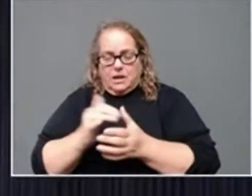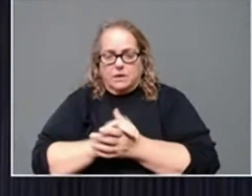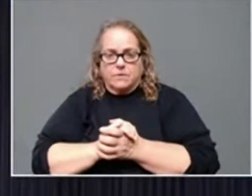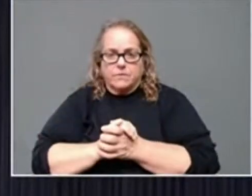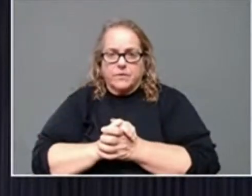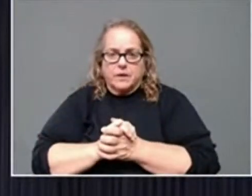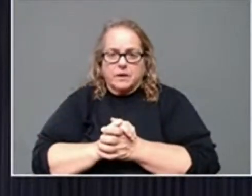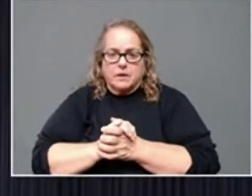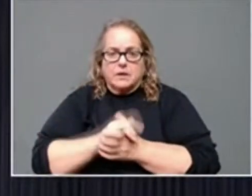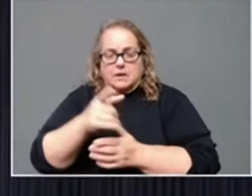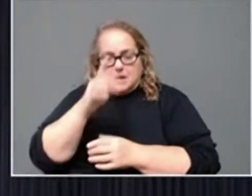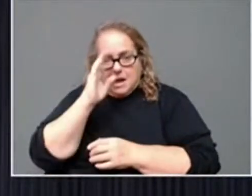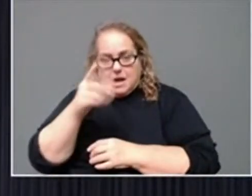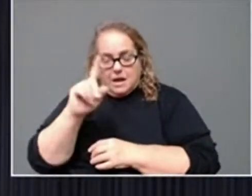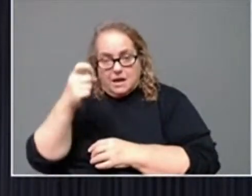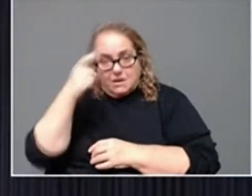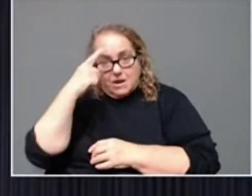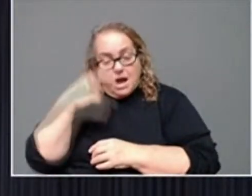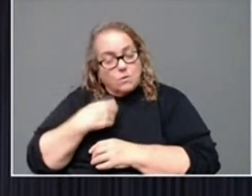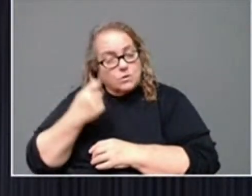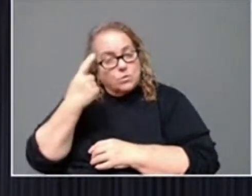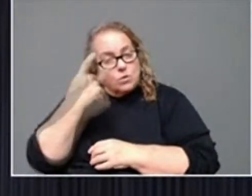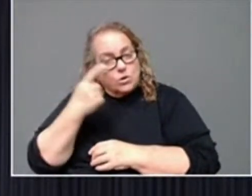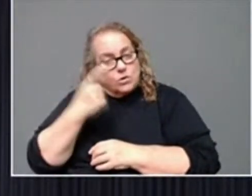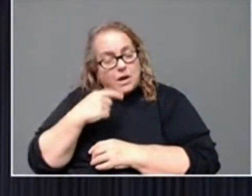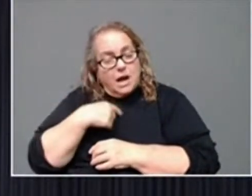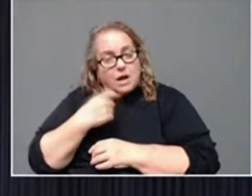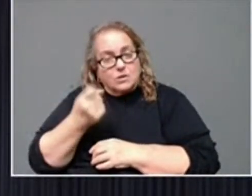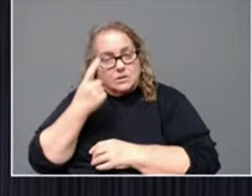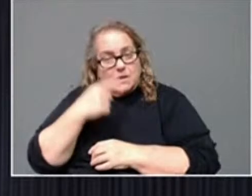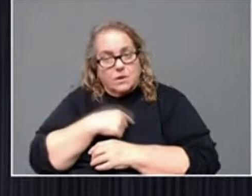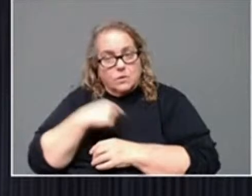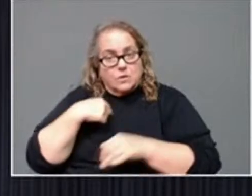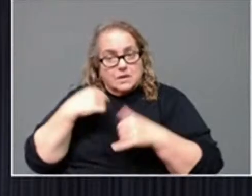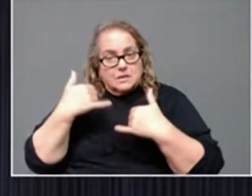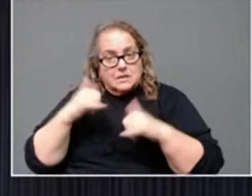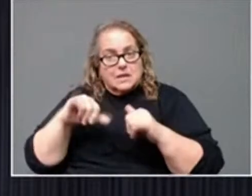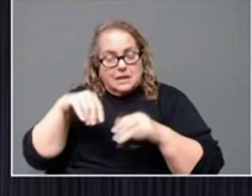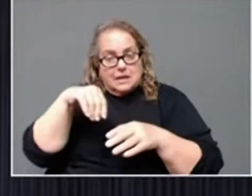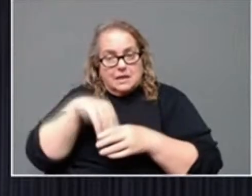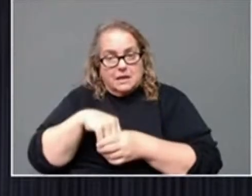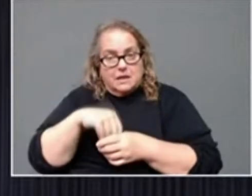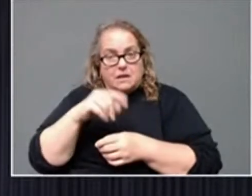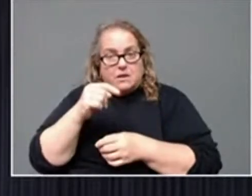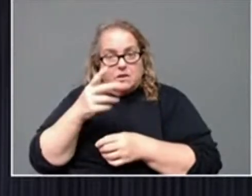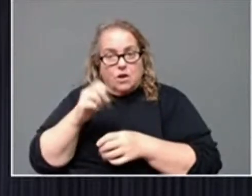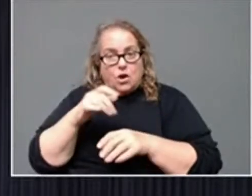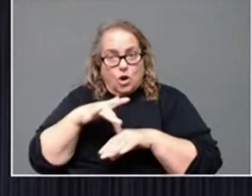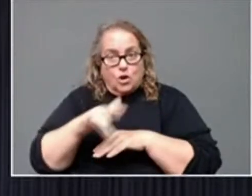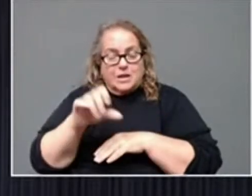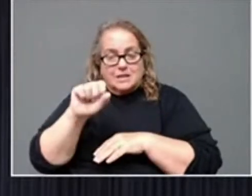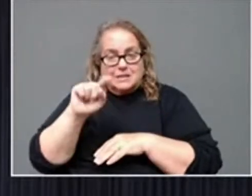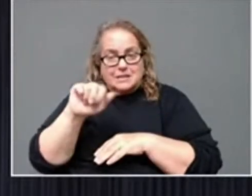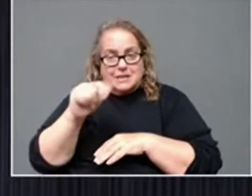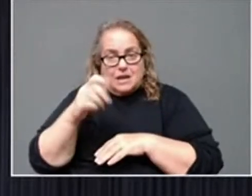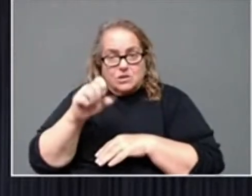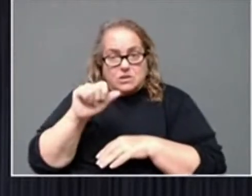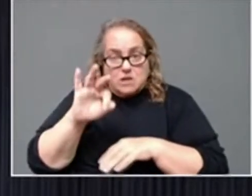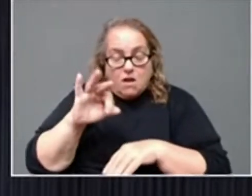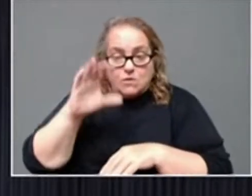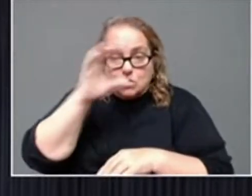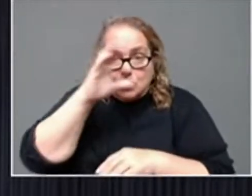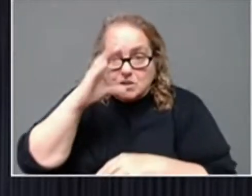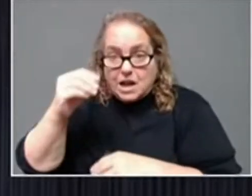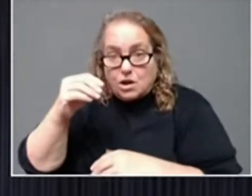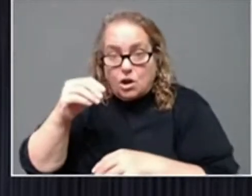Hi, Governor. I was wondering, I understand that we're still in the early stages of the search and rescue process.